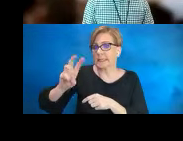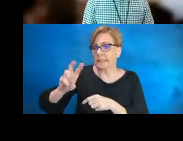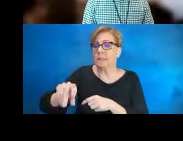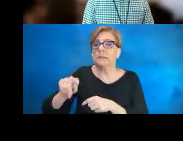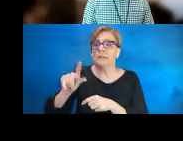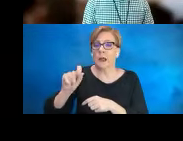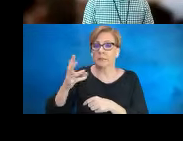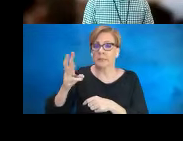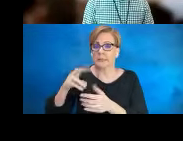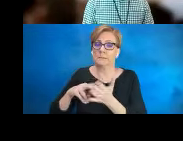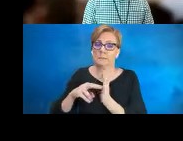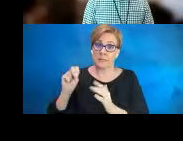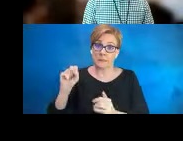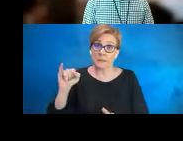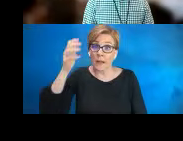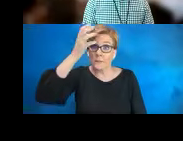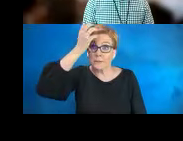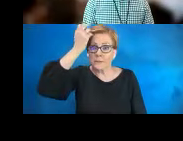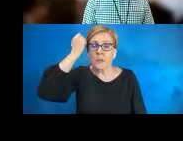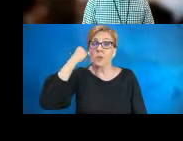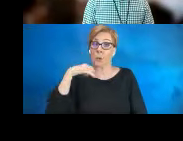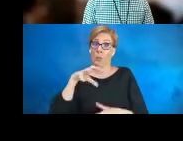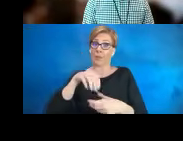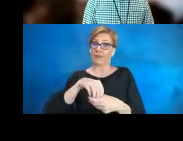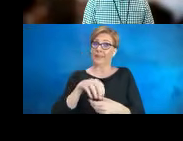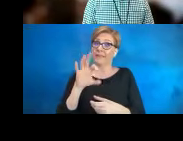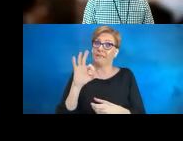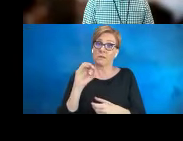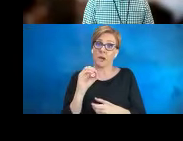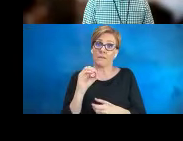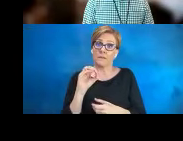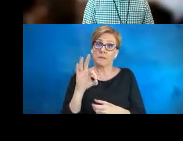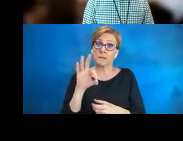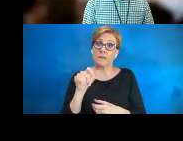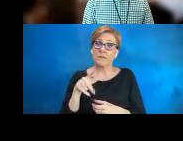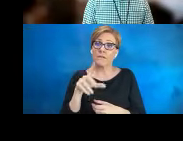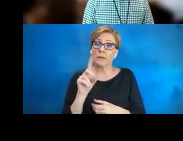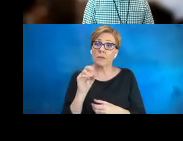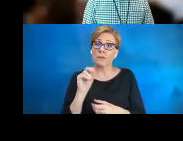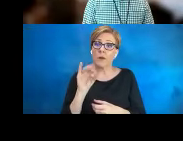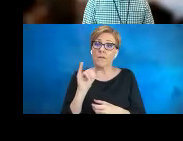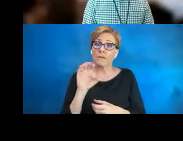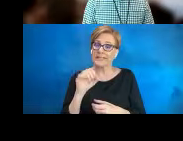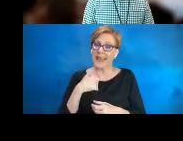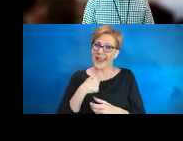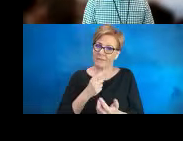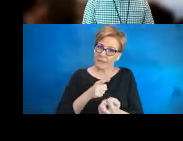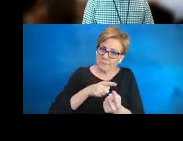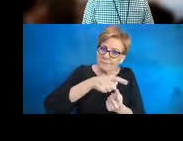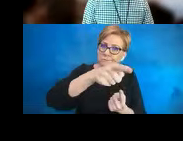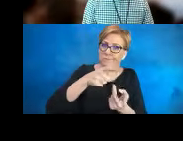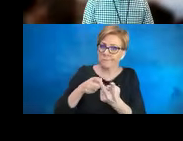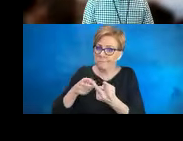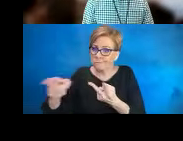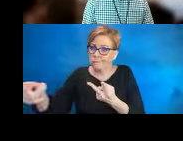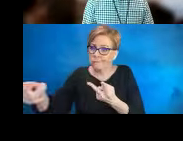is for SSI. Even within the field office, there is pretty significant specialization between Title II or